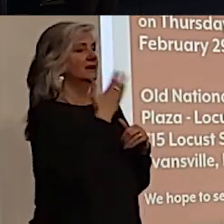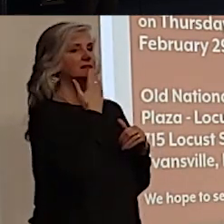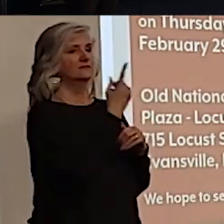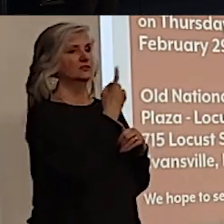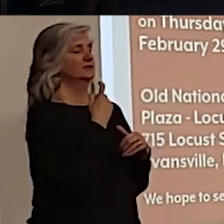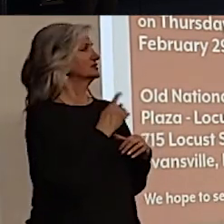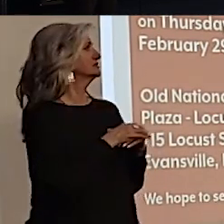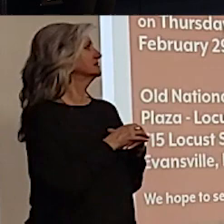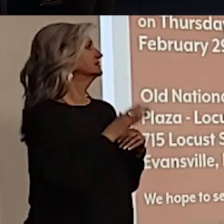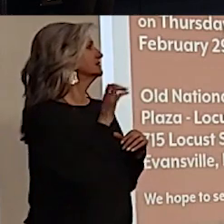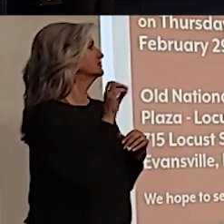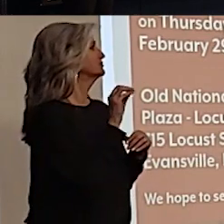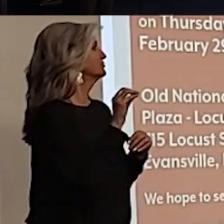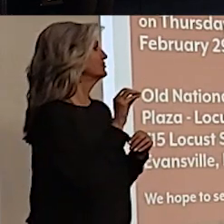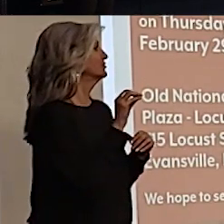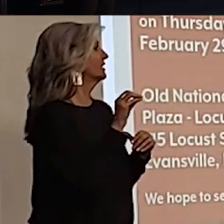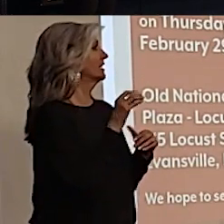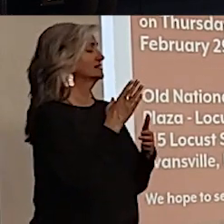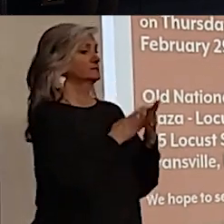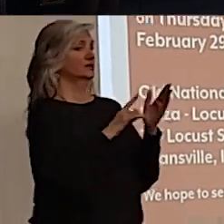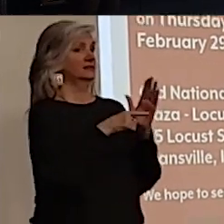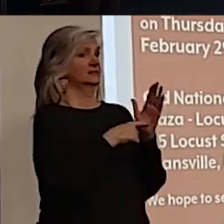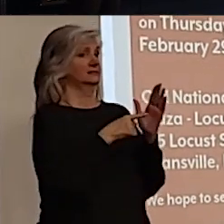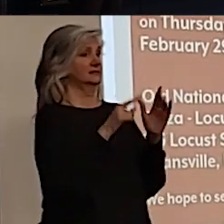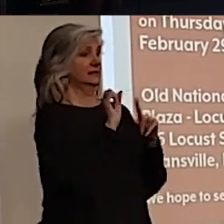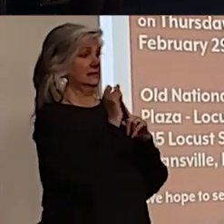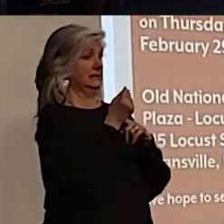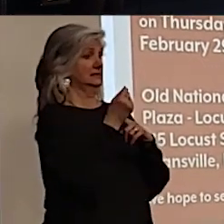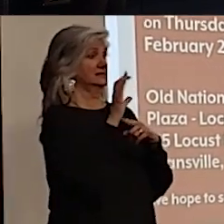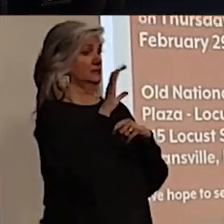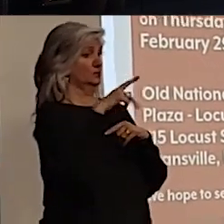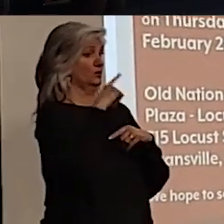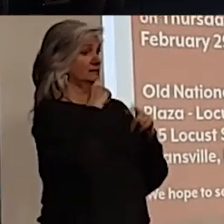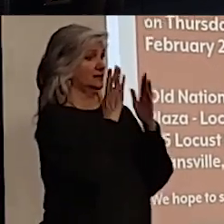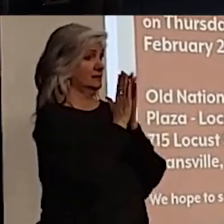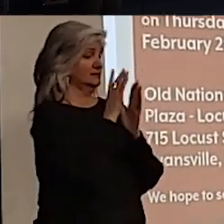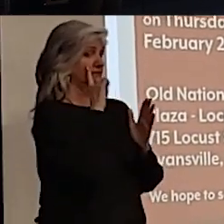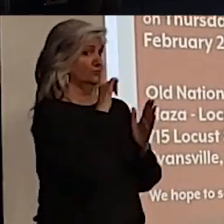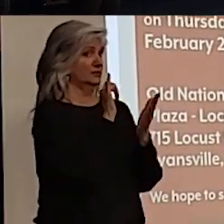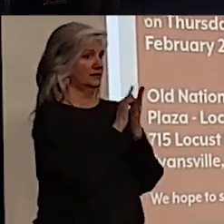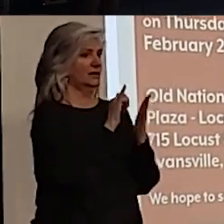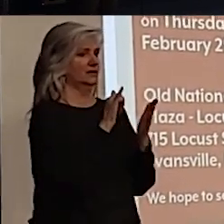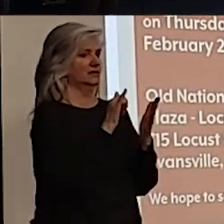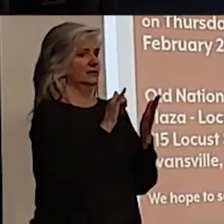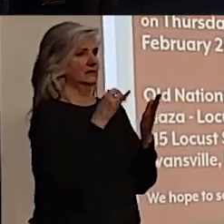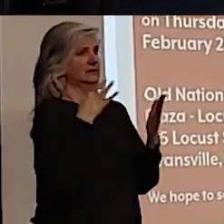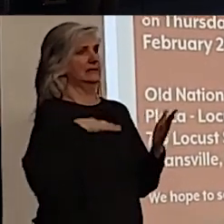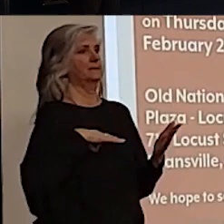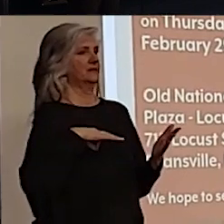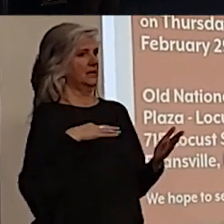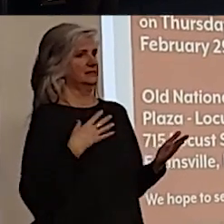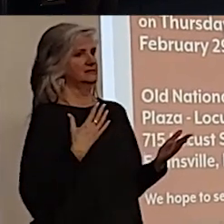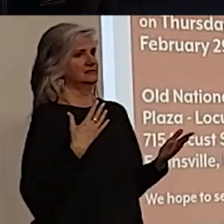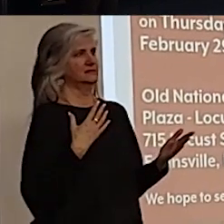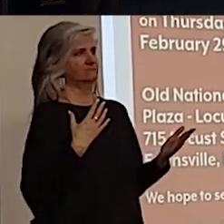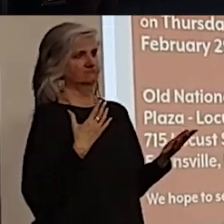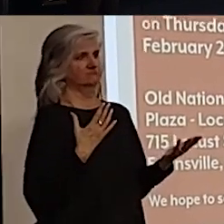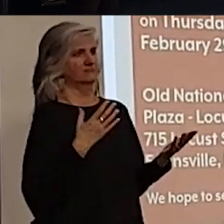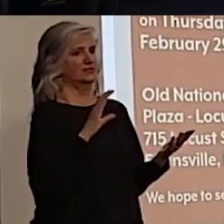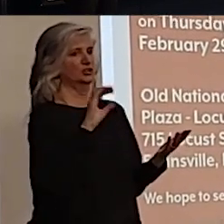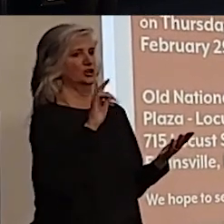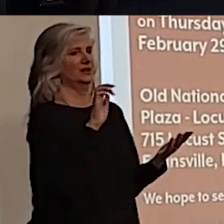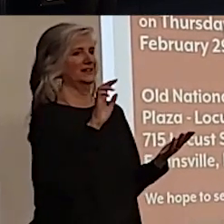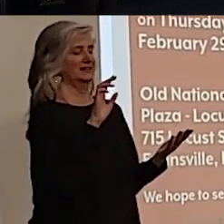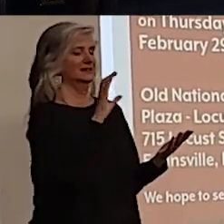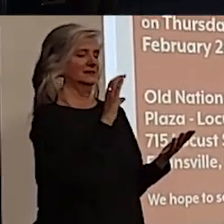question. So, as part of this case, CenterPoint is requesting to capitalize or to be able to earn a profit on their cloud